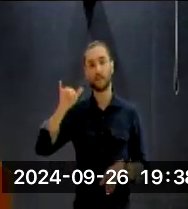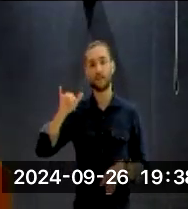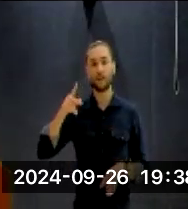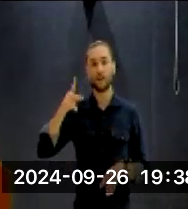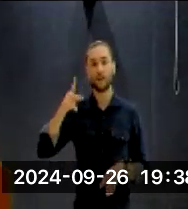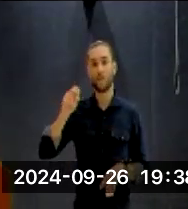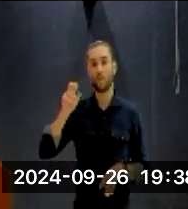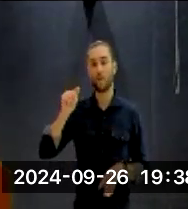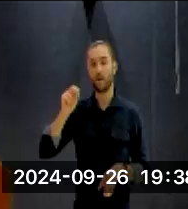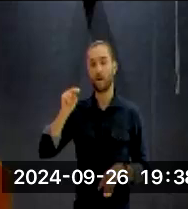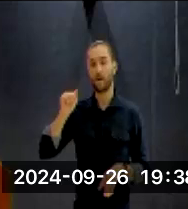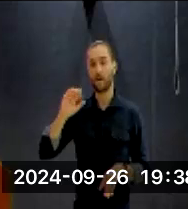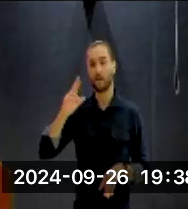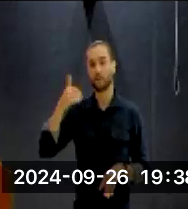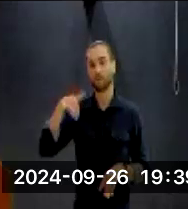Kobanachi?